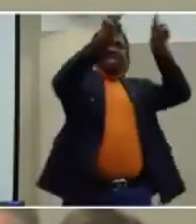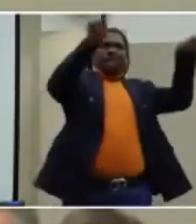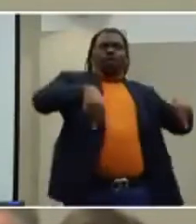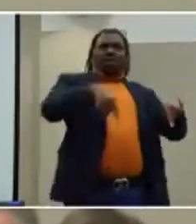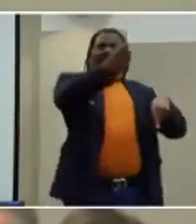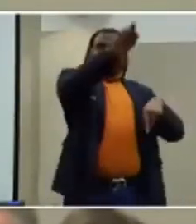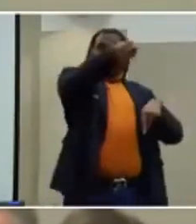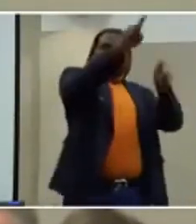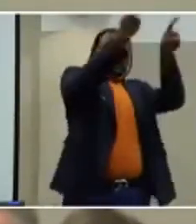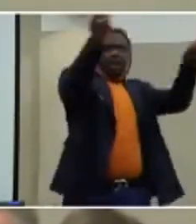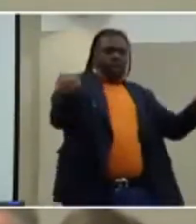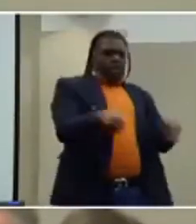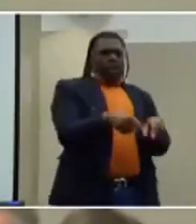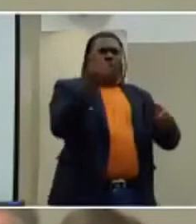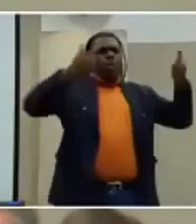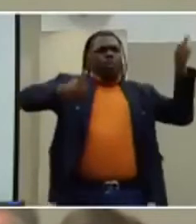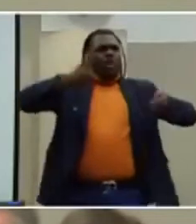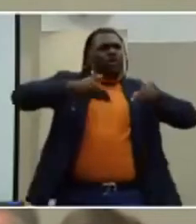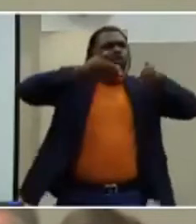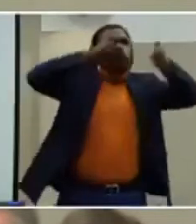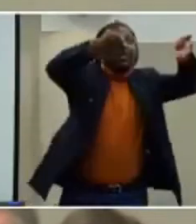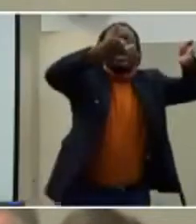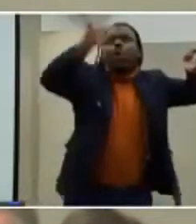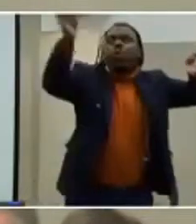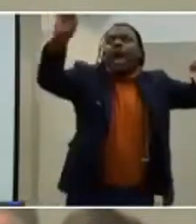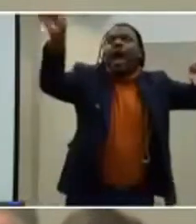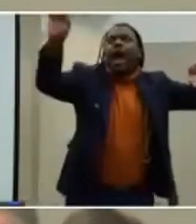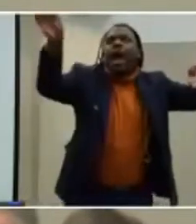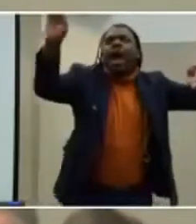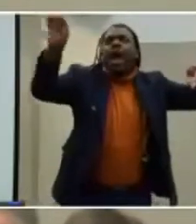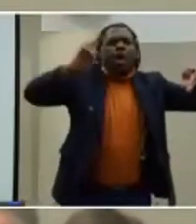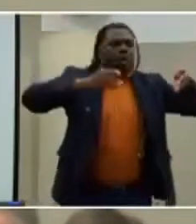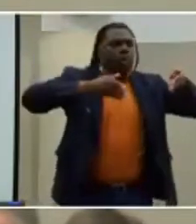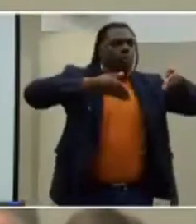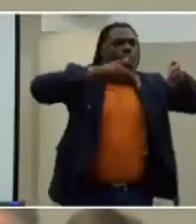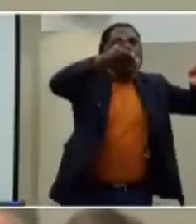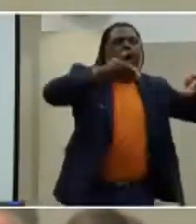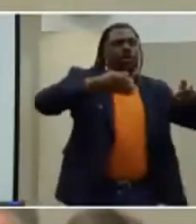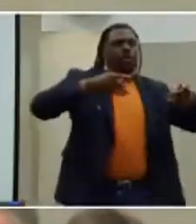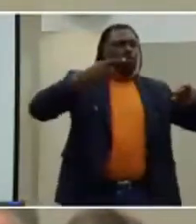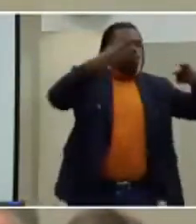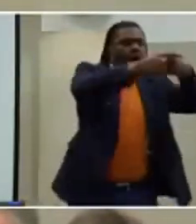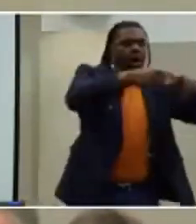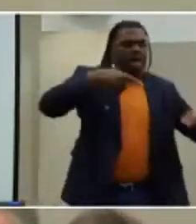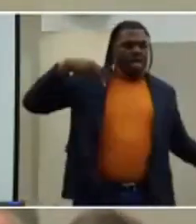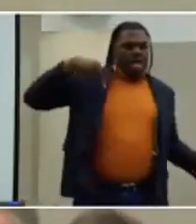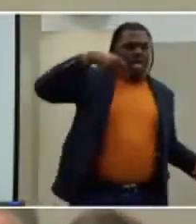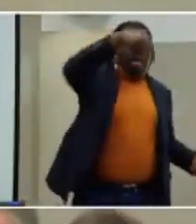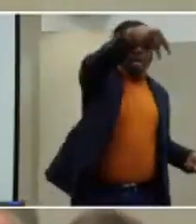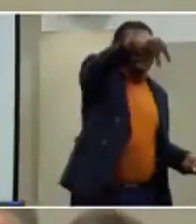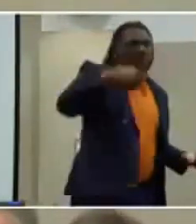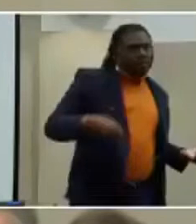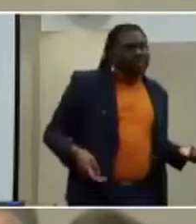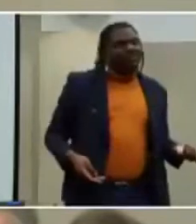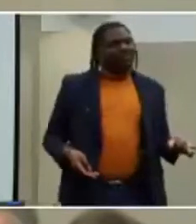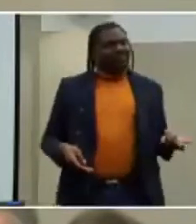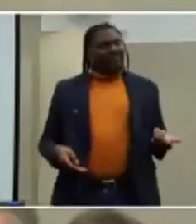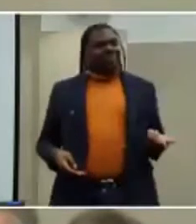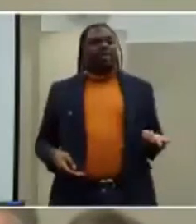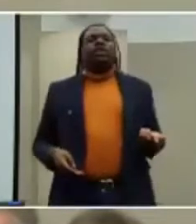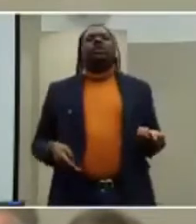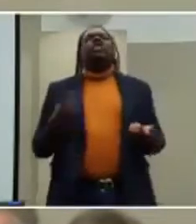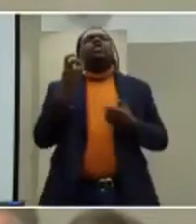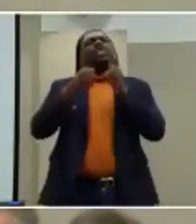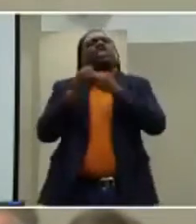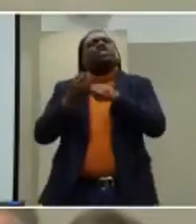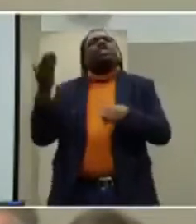you which street had the walk sign on, such as walk sign to cross Glebe Road. They then, about 2